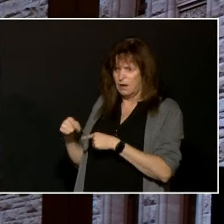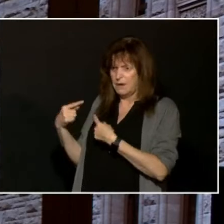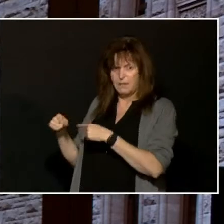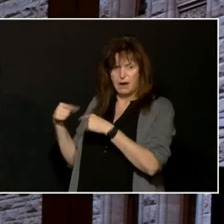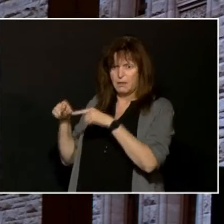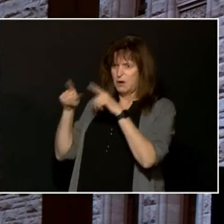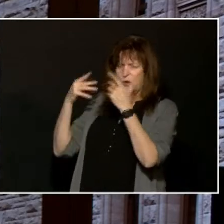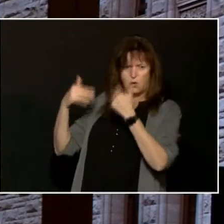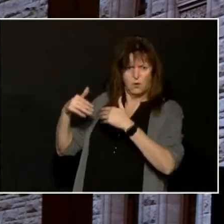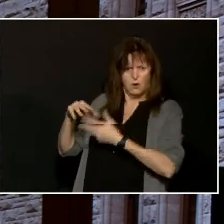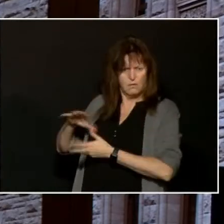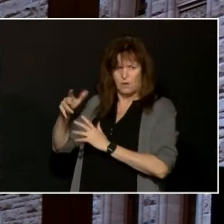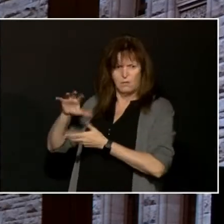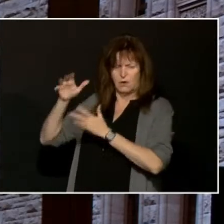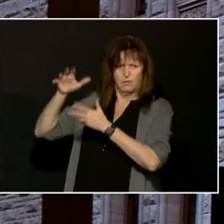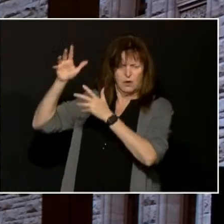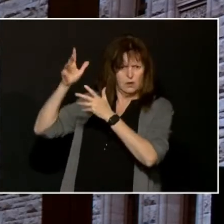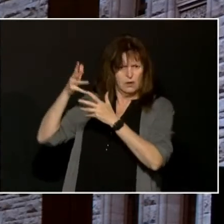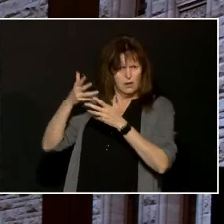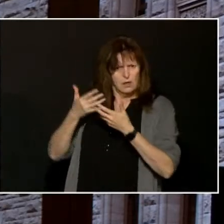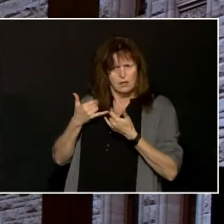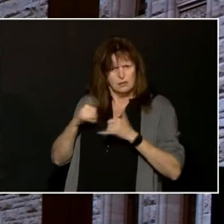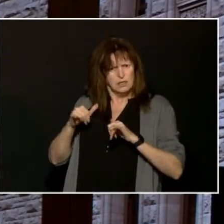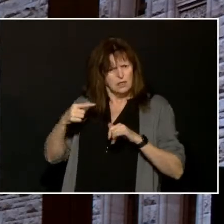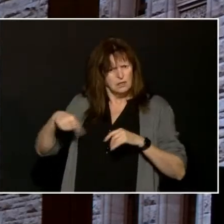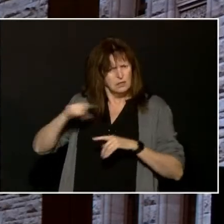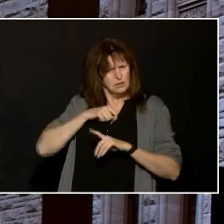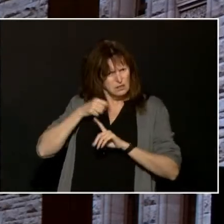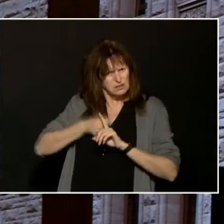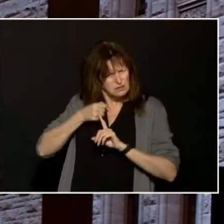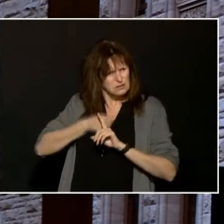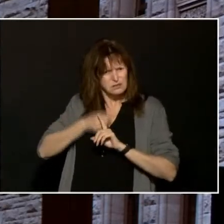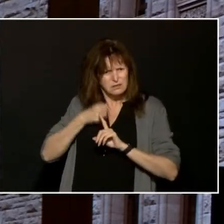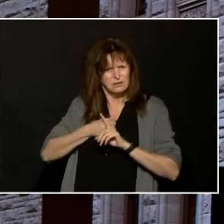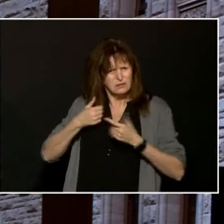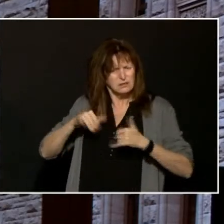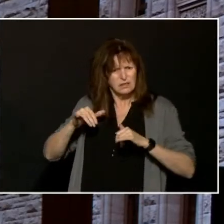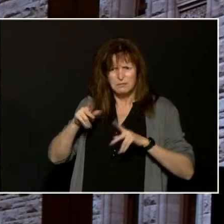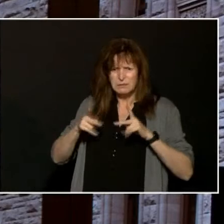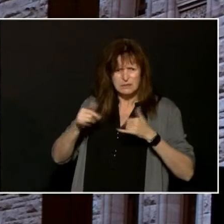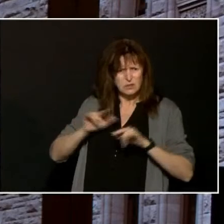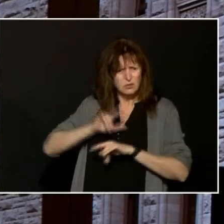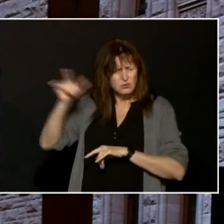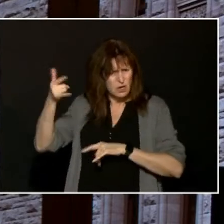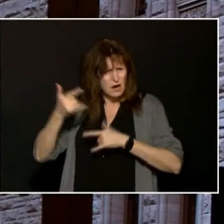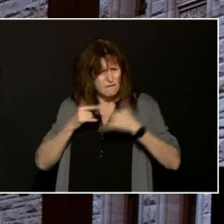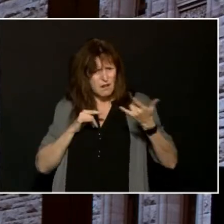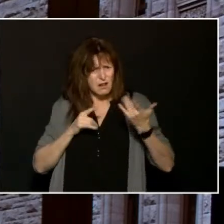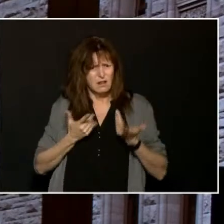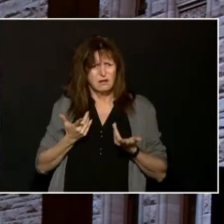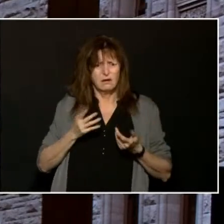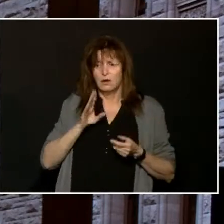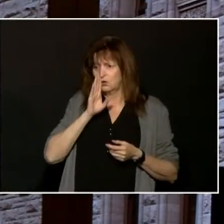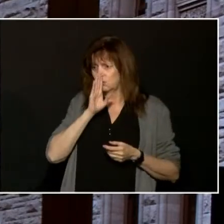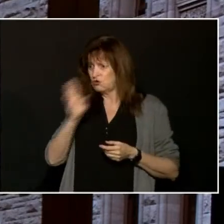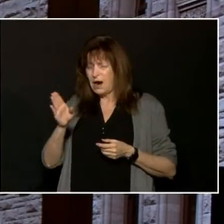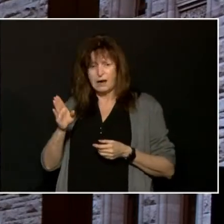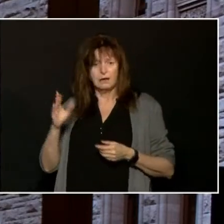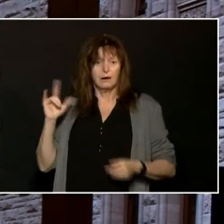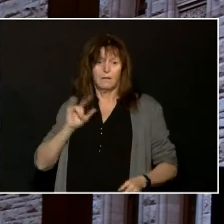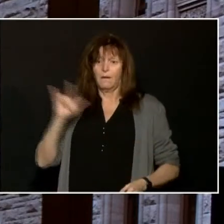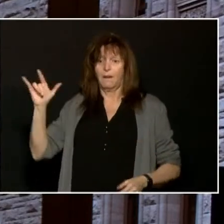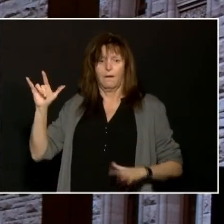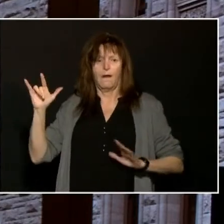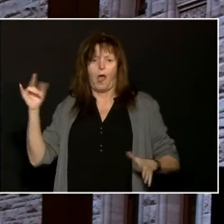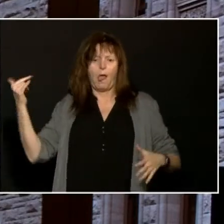we are still having people traveling in and out, directly and indirectly, into Ontario. And bringing in other